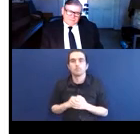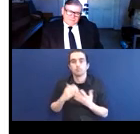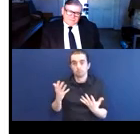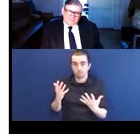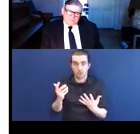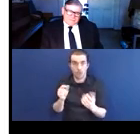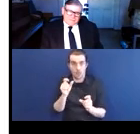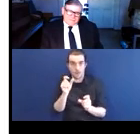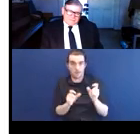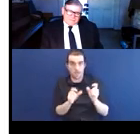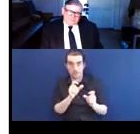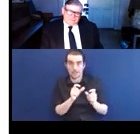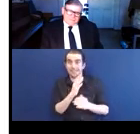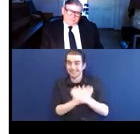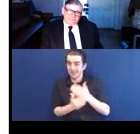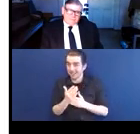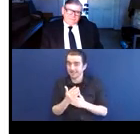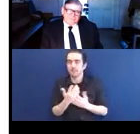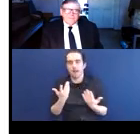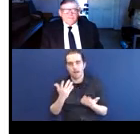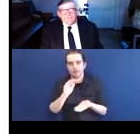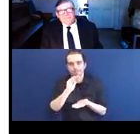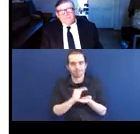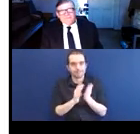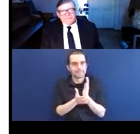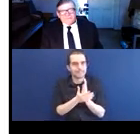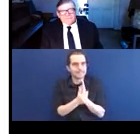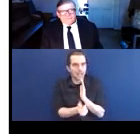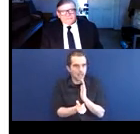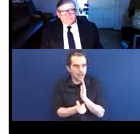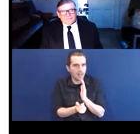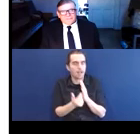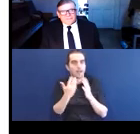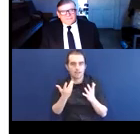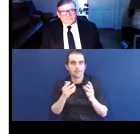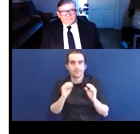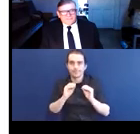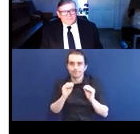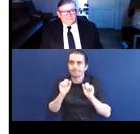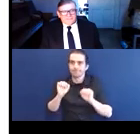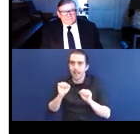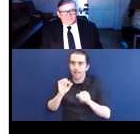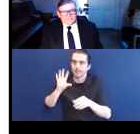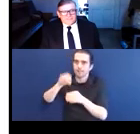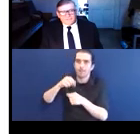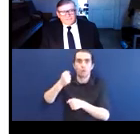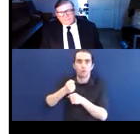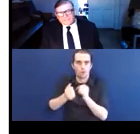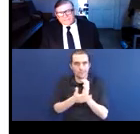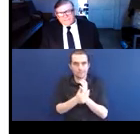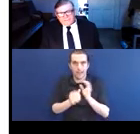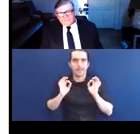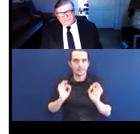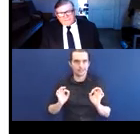school and universities, they develop their academic qualifications. But to be employed, you must have the professional